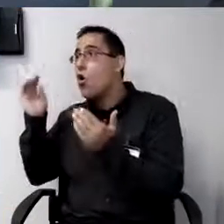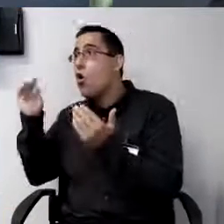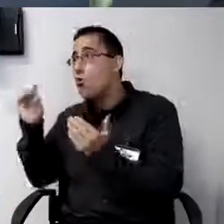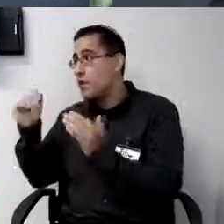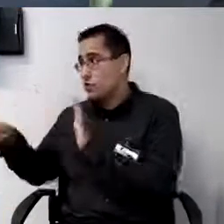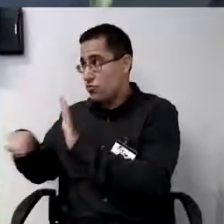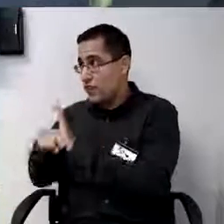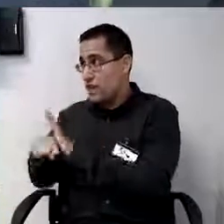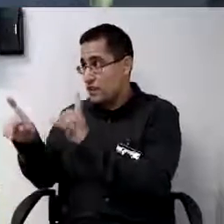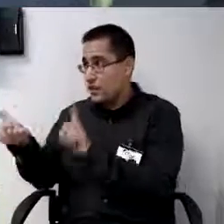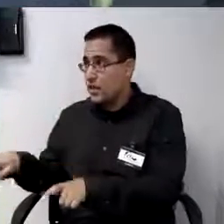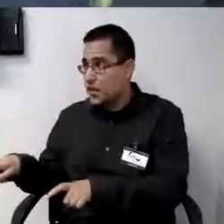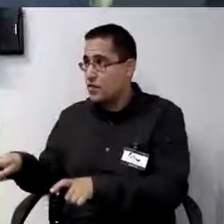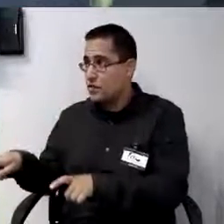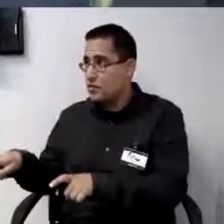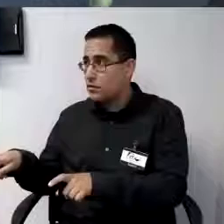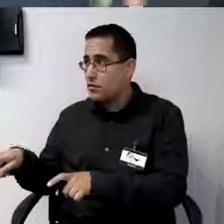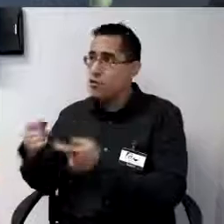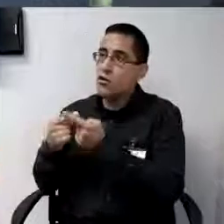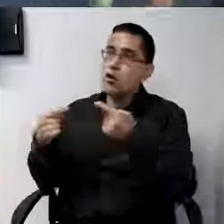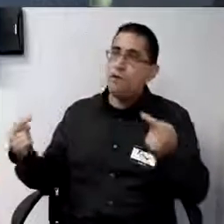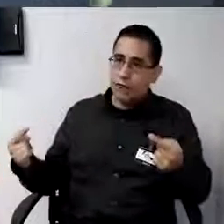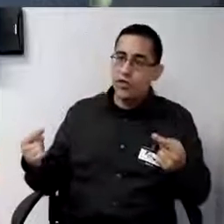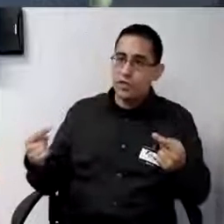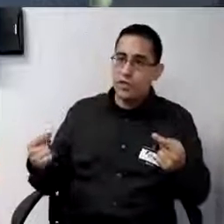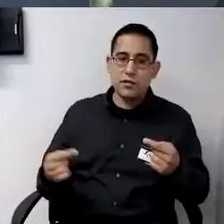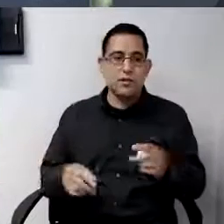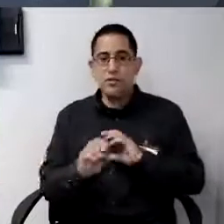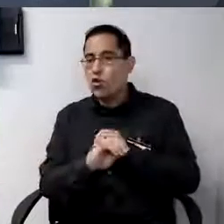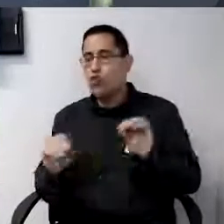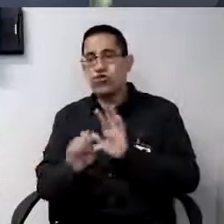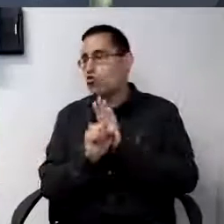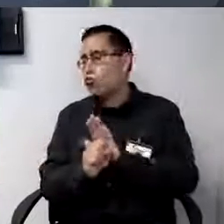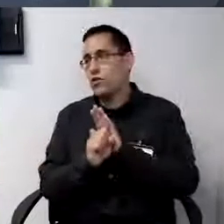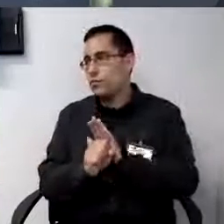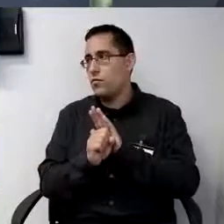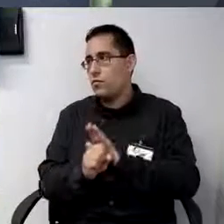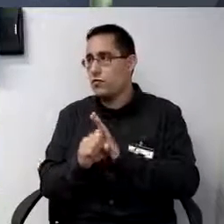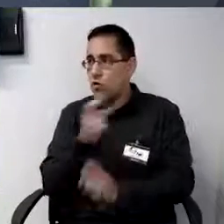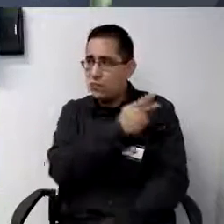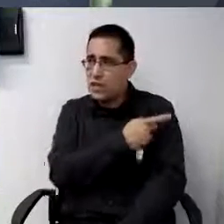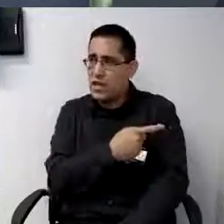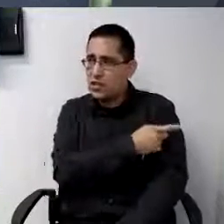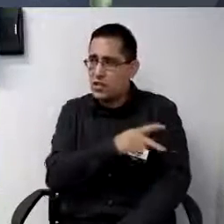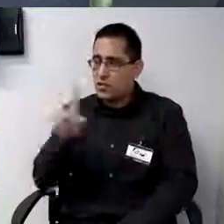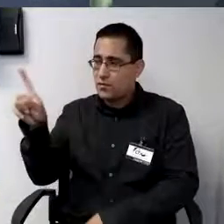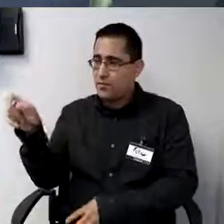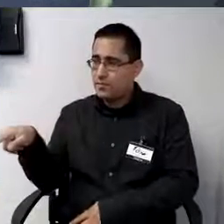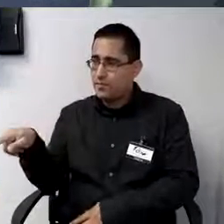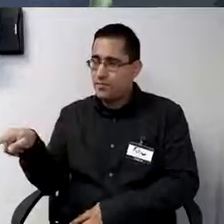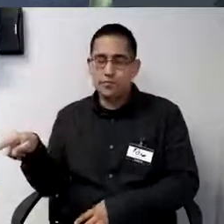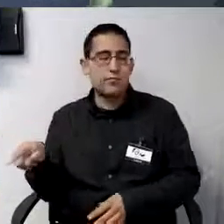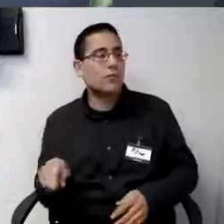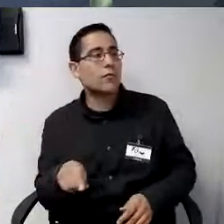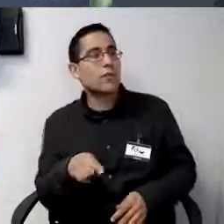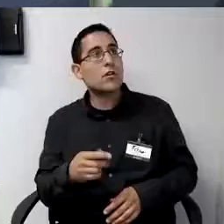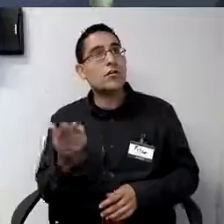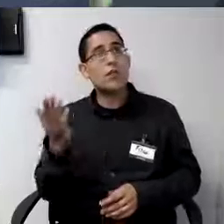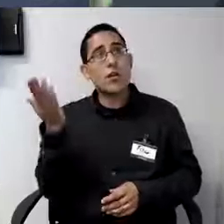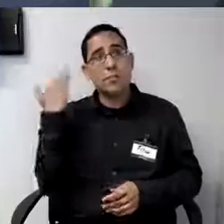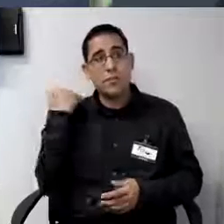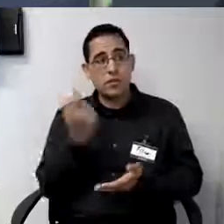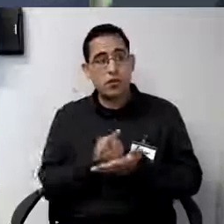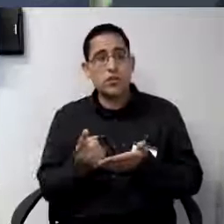patients? Yeah, we try, and again, that's kind of the conversation we had earlier this week, is there are